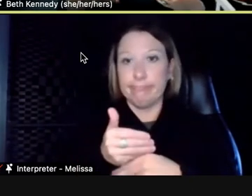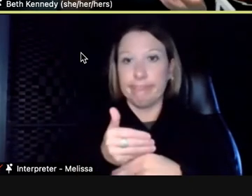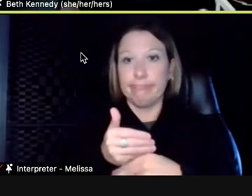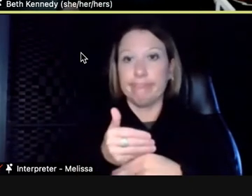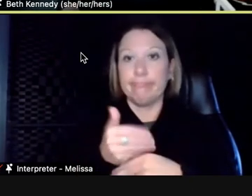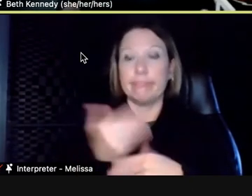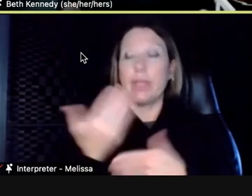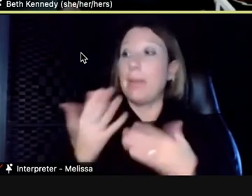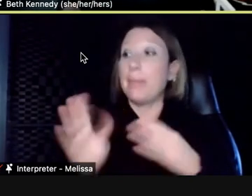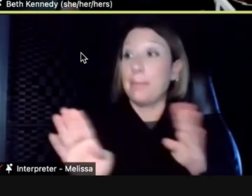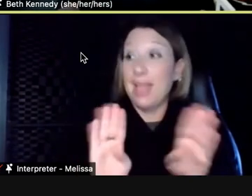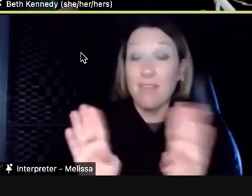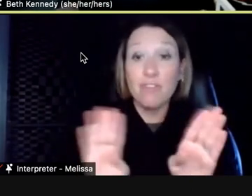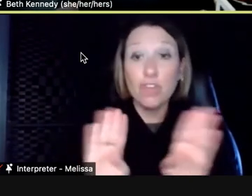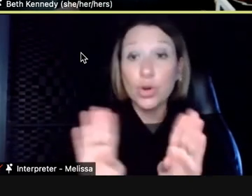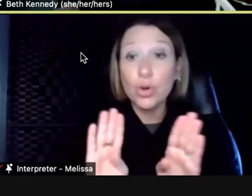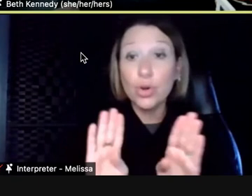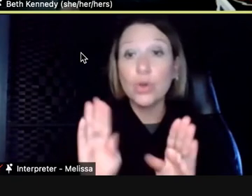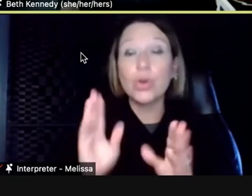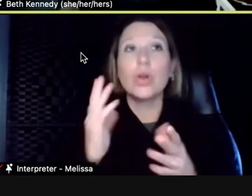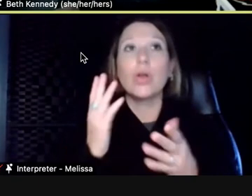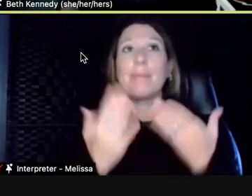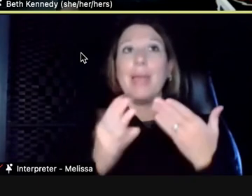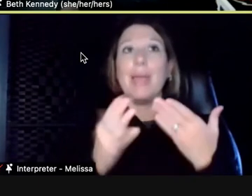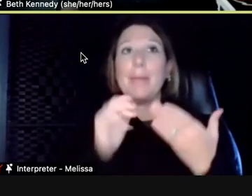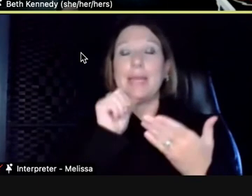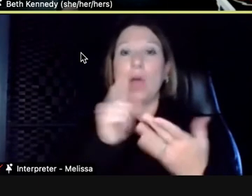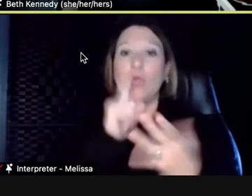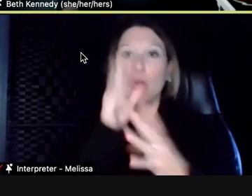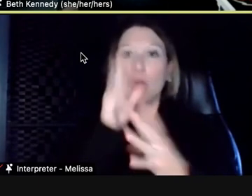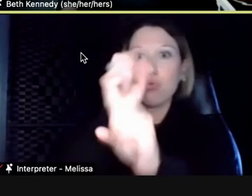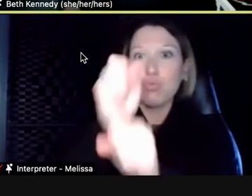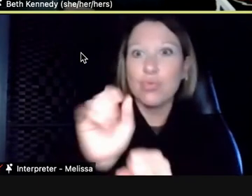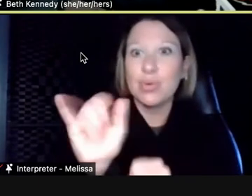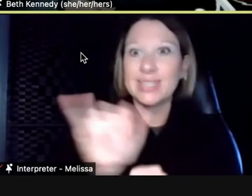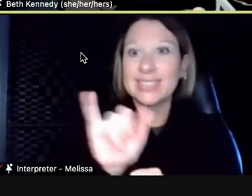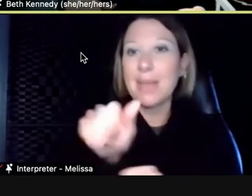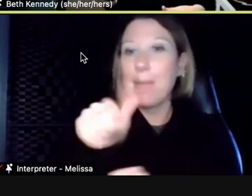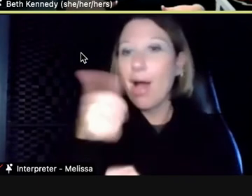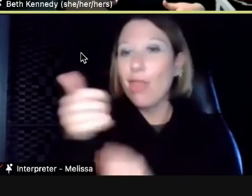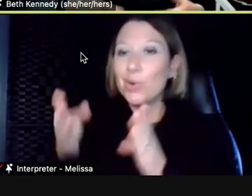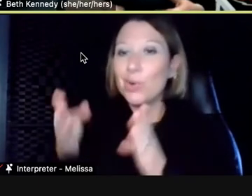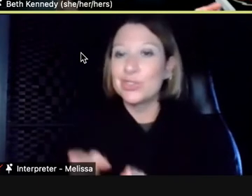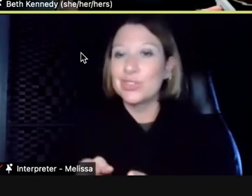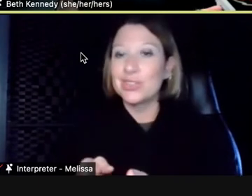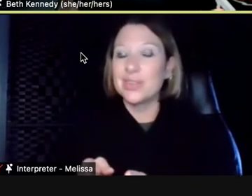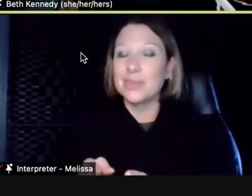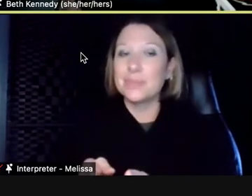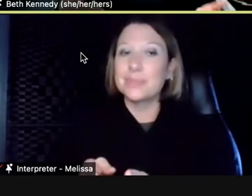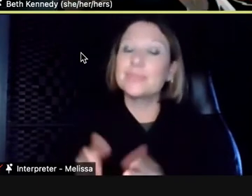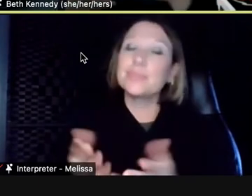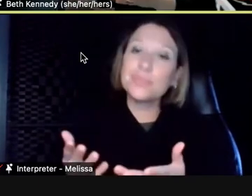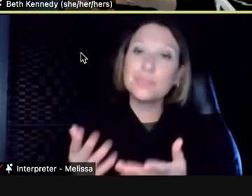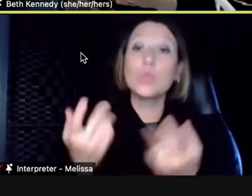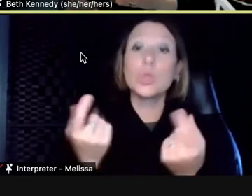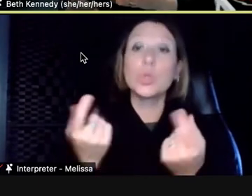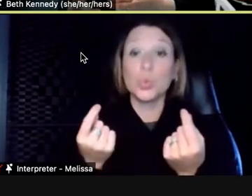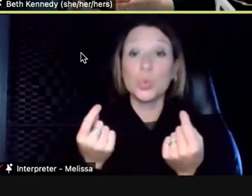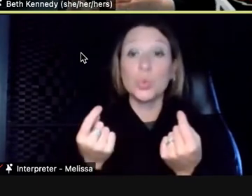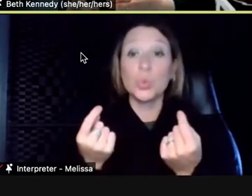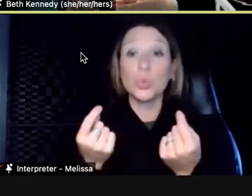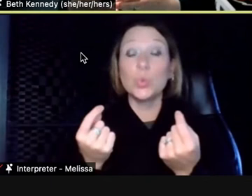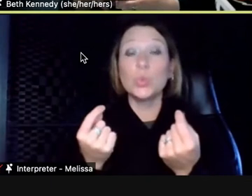see just that they're not as engaged as they were with the other person. So what we need to do is make sure